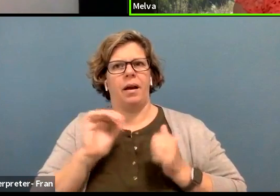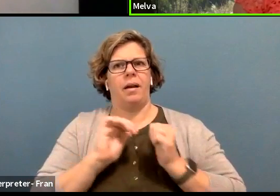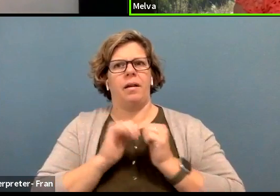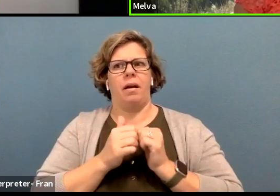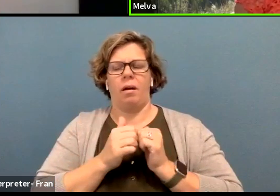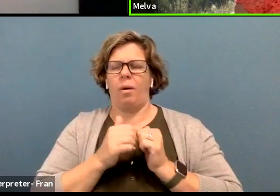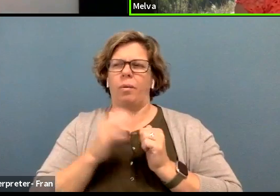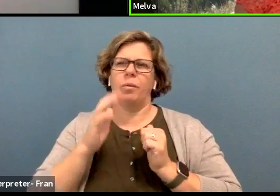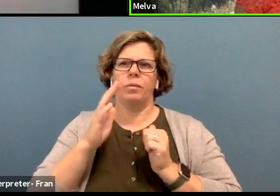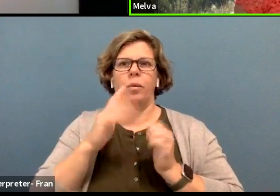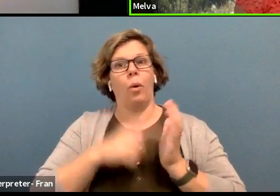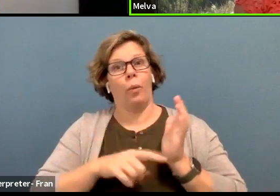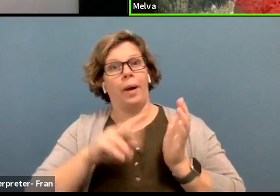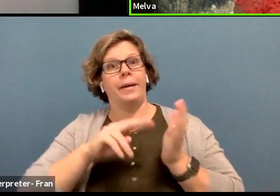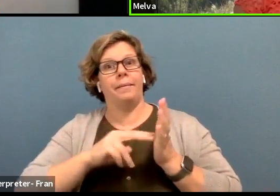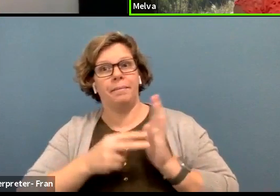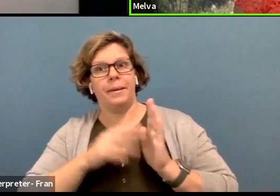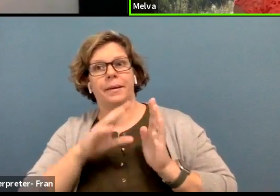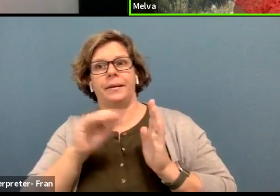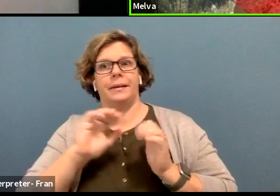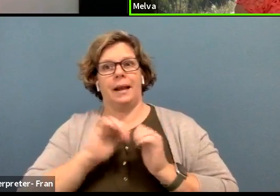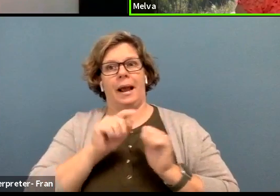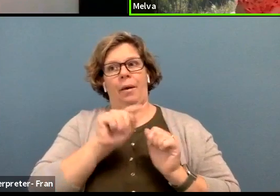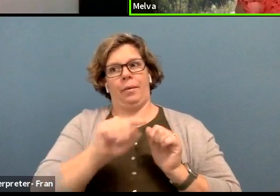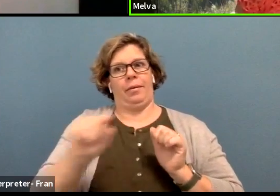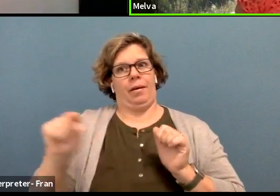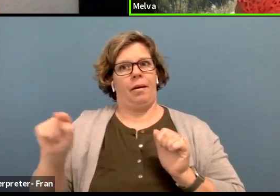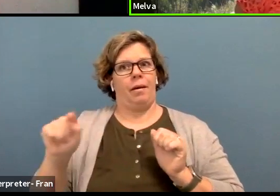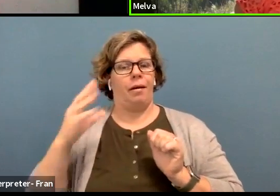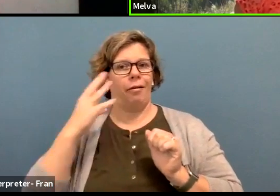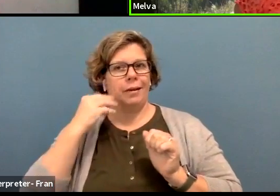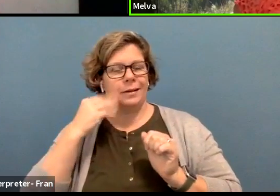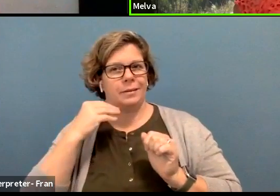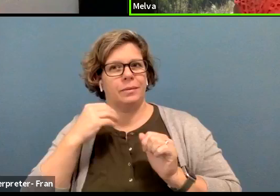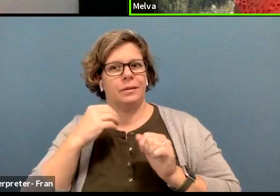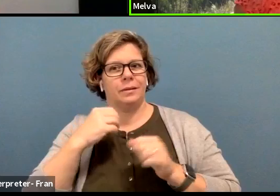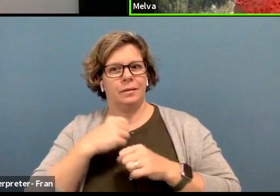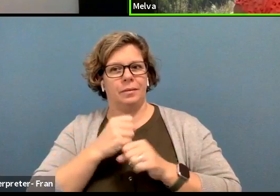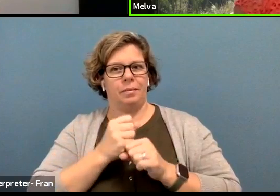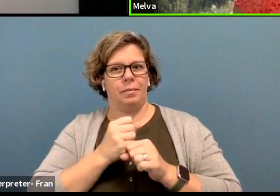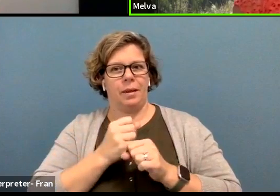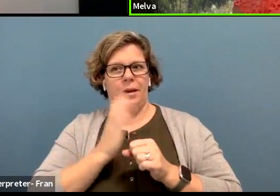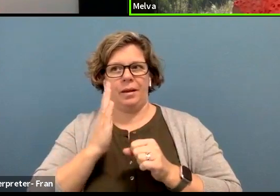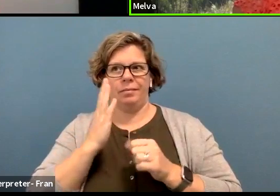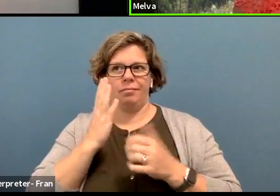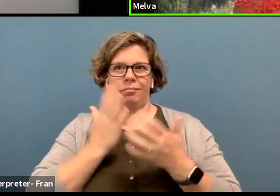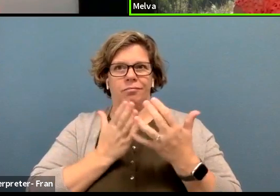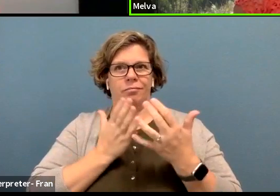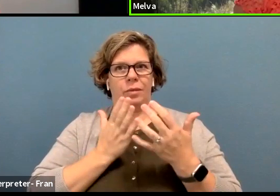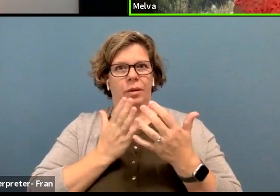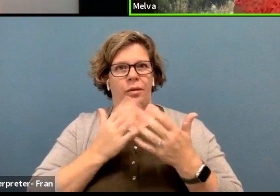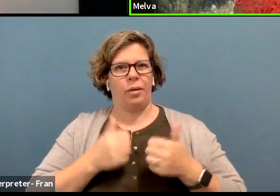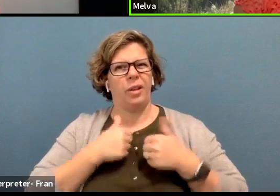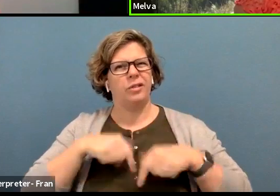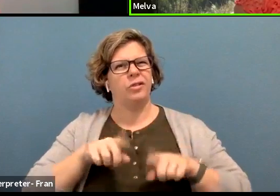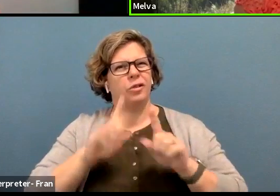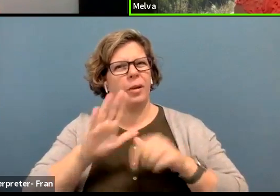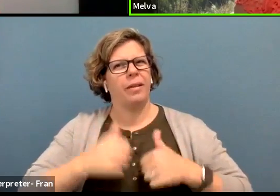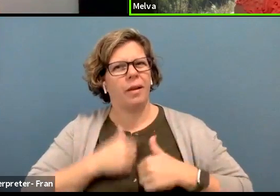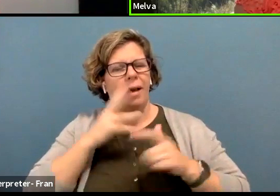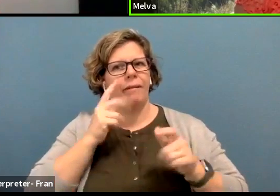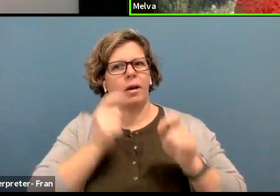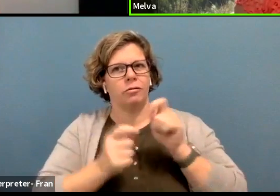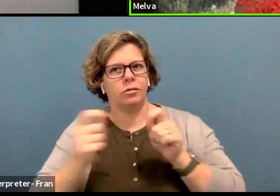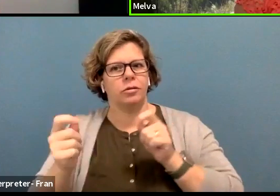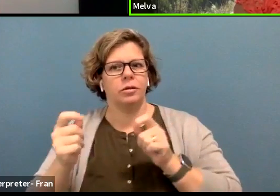or what it is, and how they made through things through their life, and how they made changes, and how they